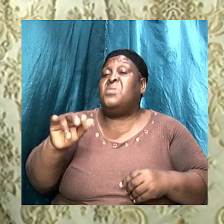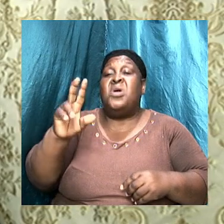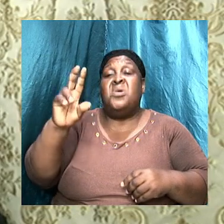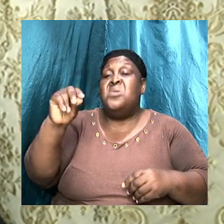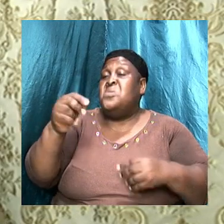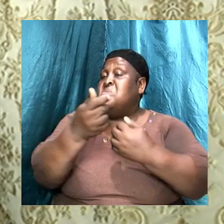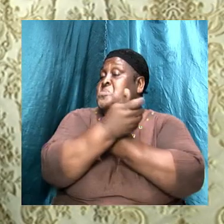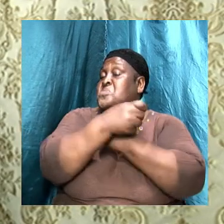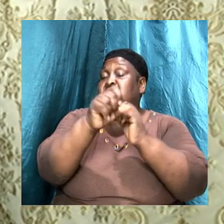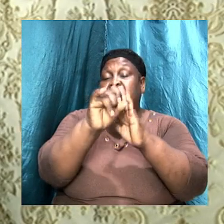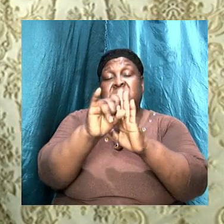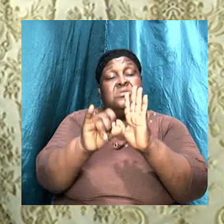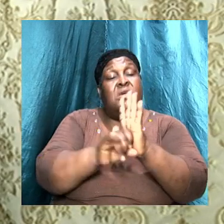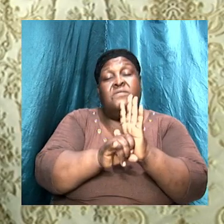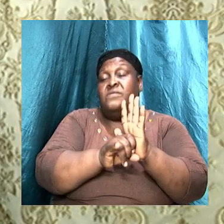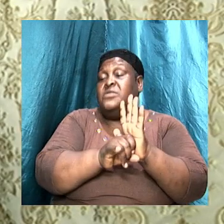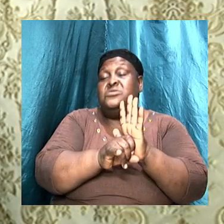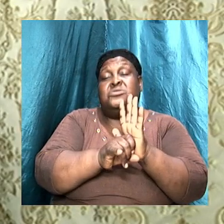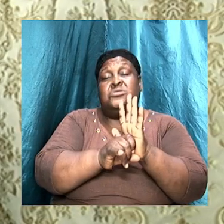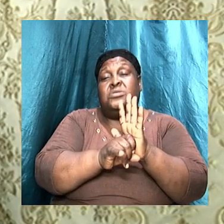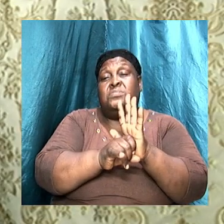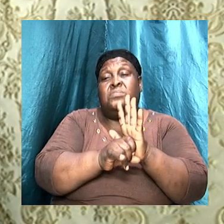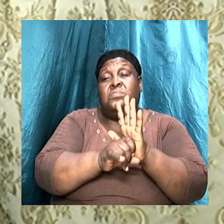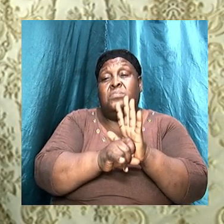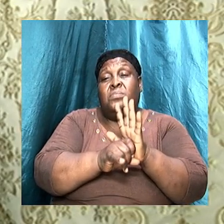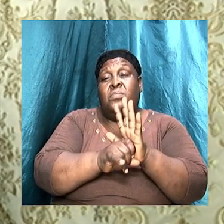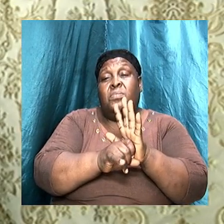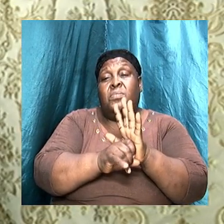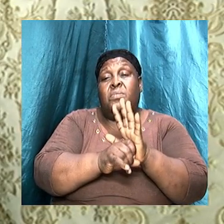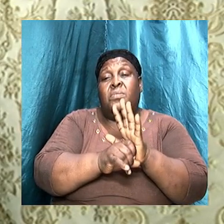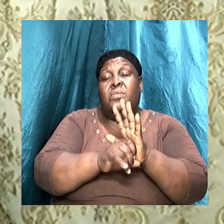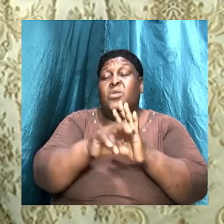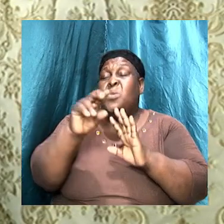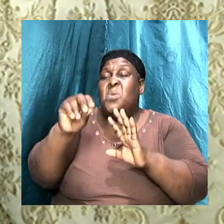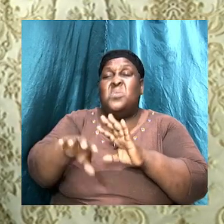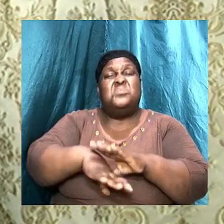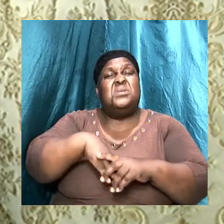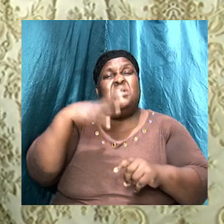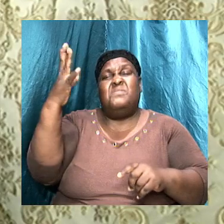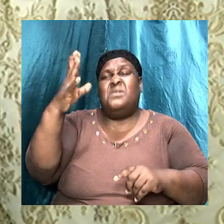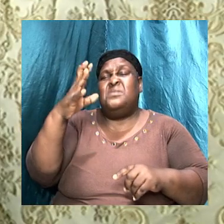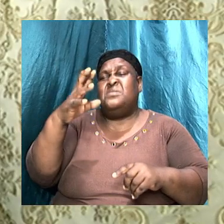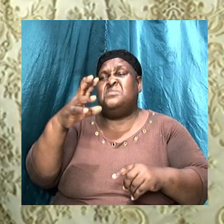outside of that is eternal damnation